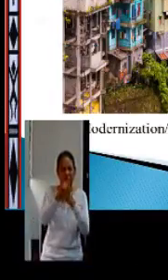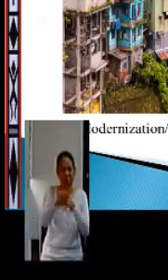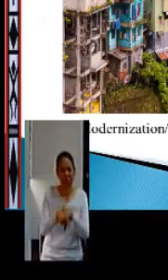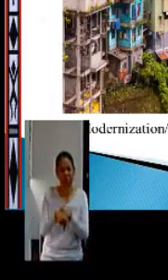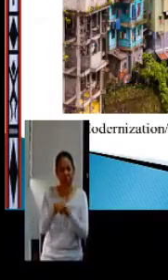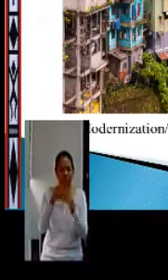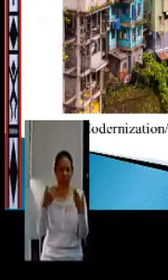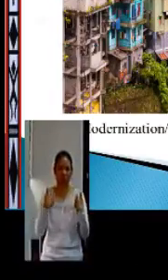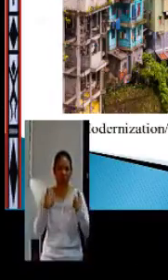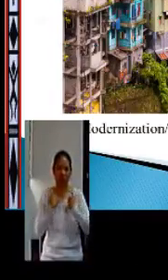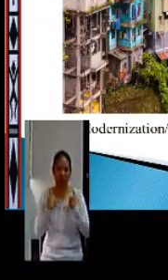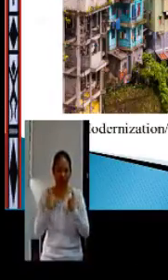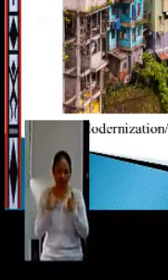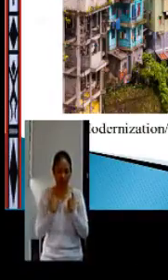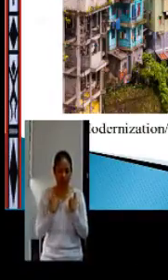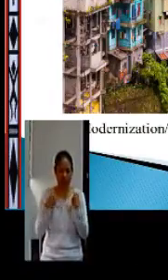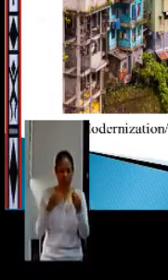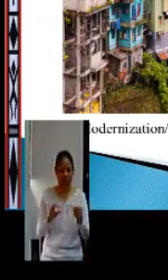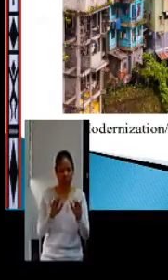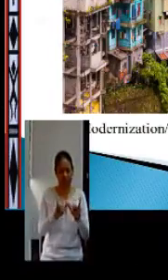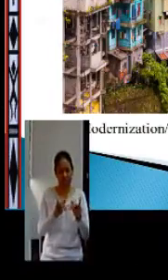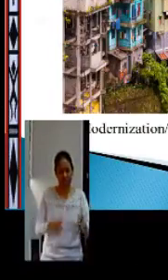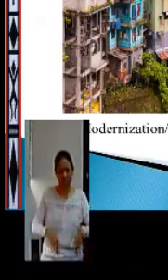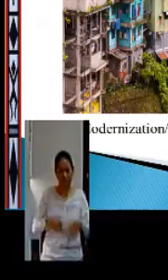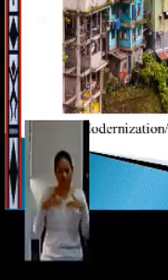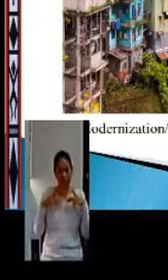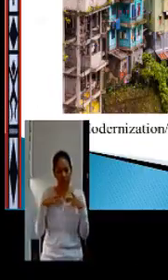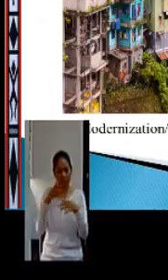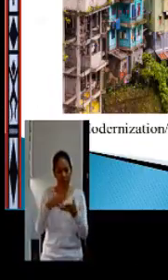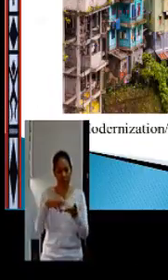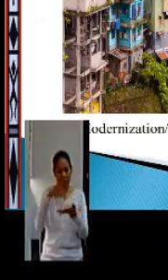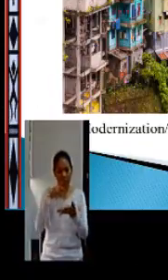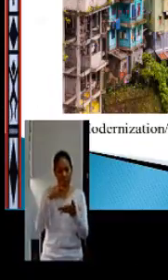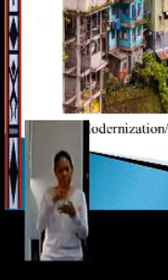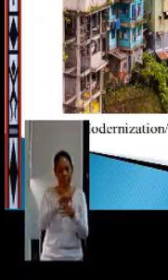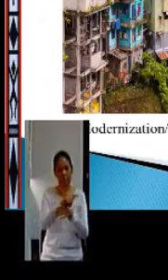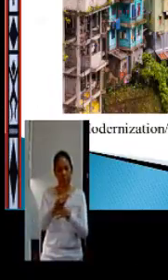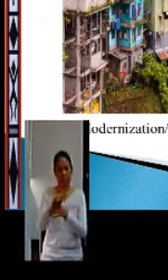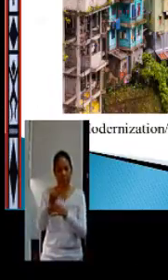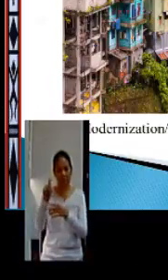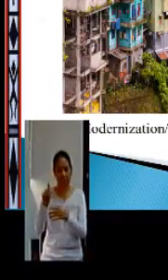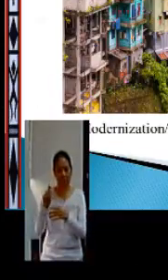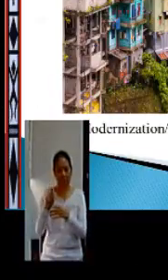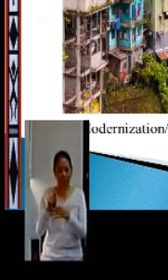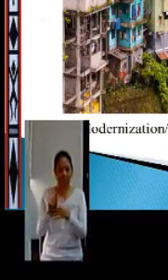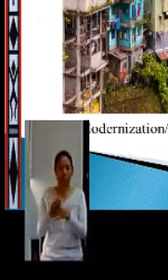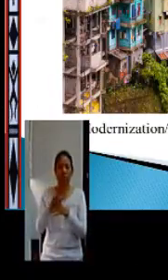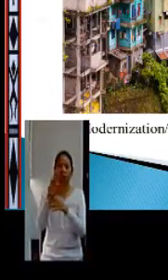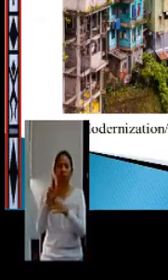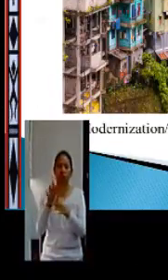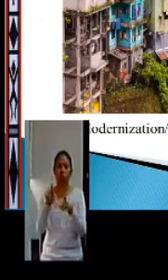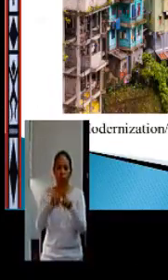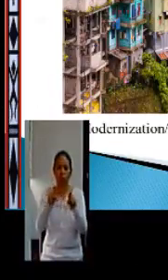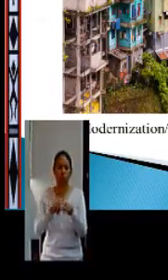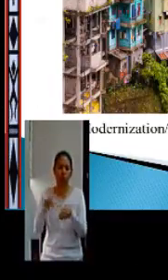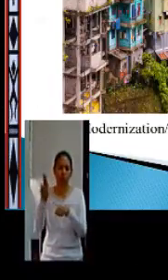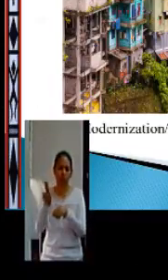in our rice terraces. And the use also of our machinery have a very great impact on